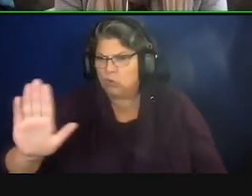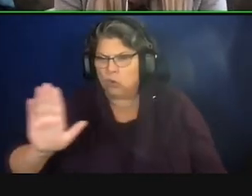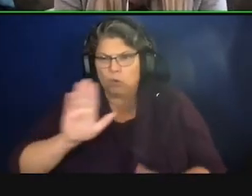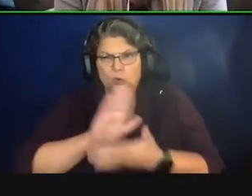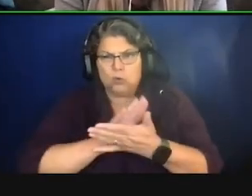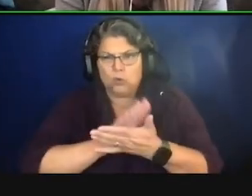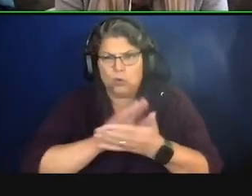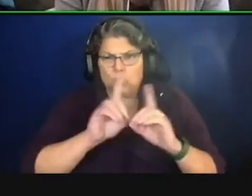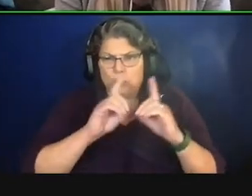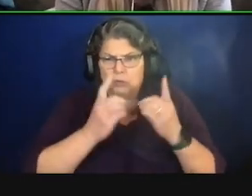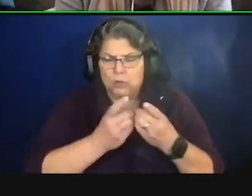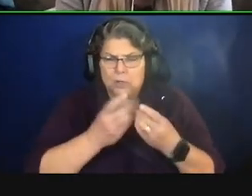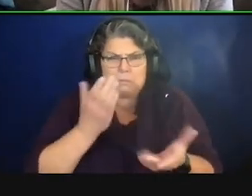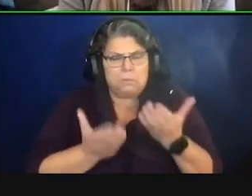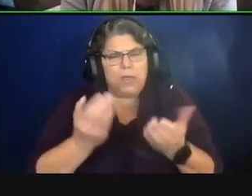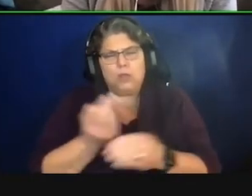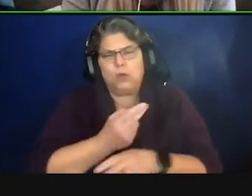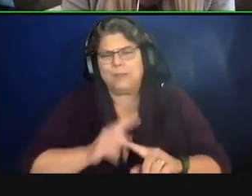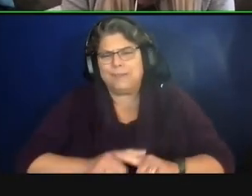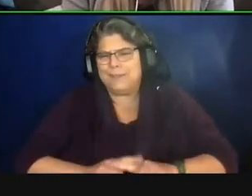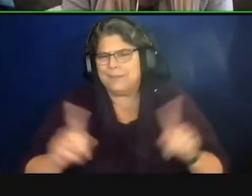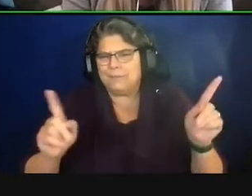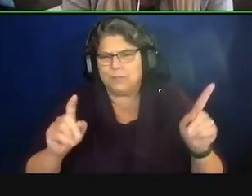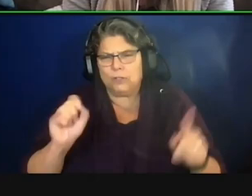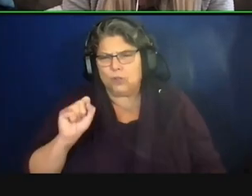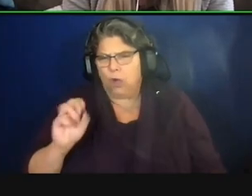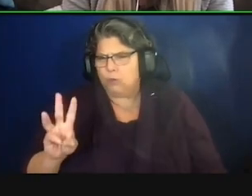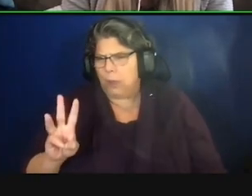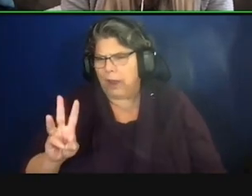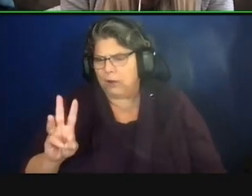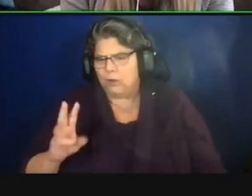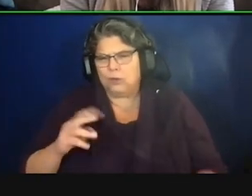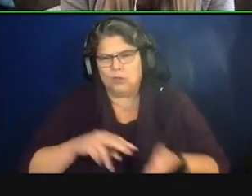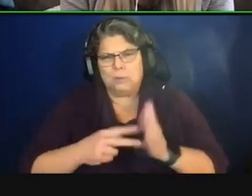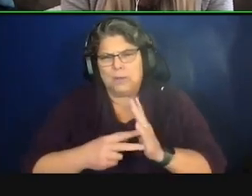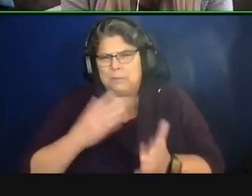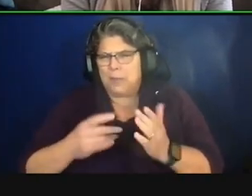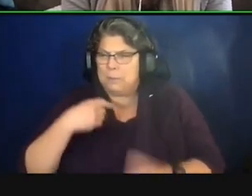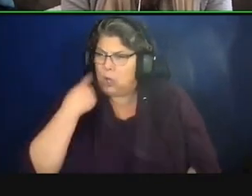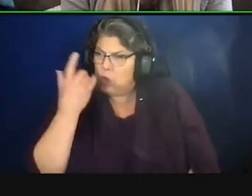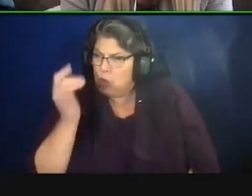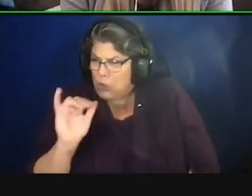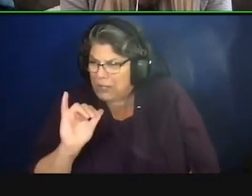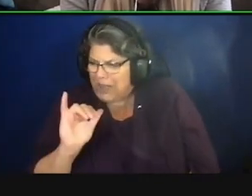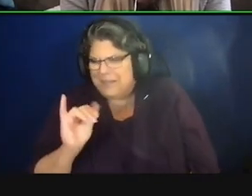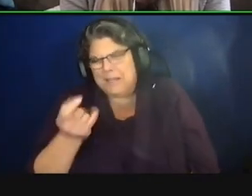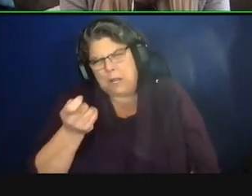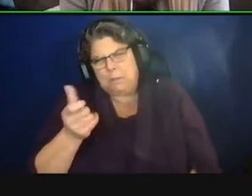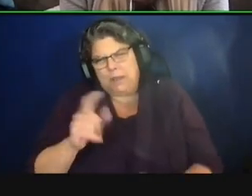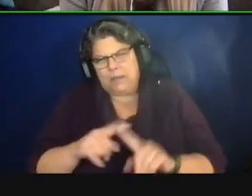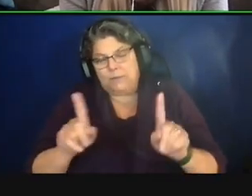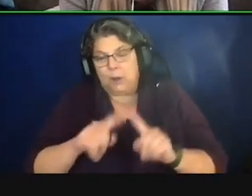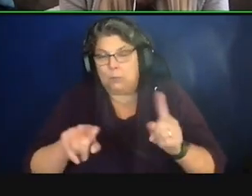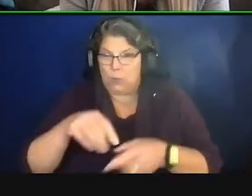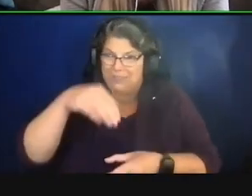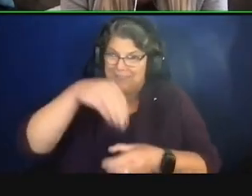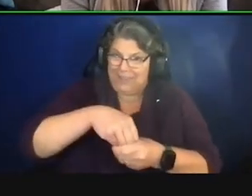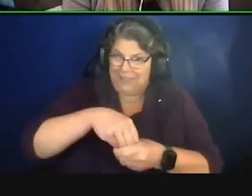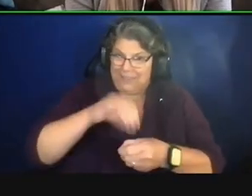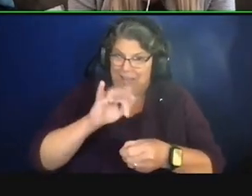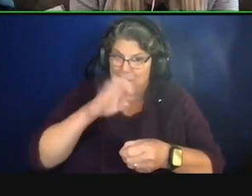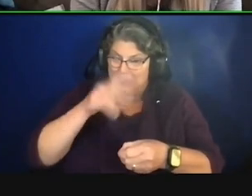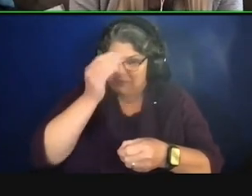might use a different software and it might look a little different, but the content of an IEP is always